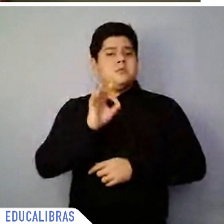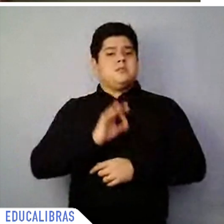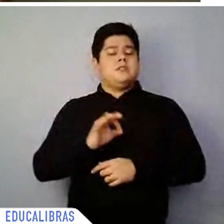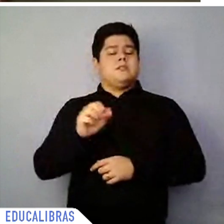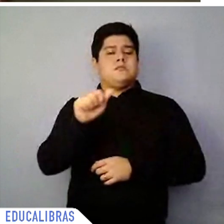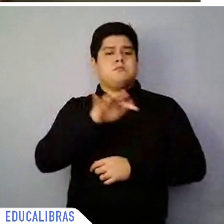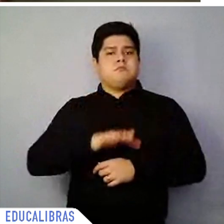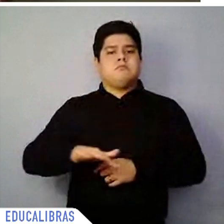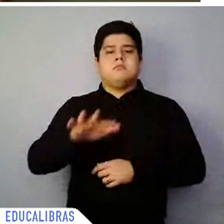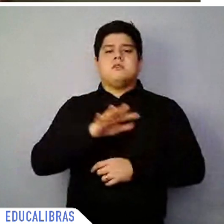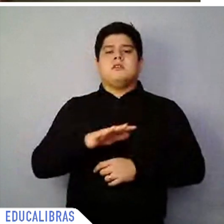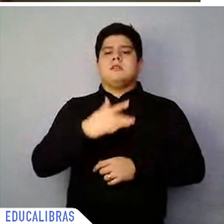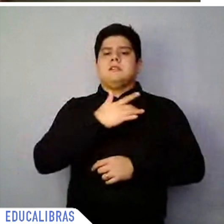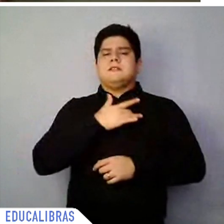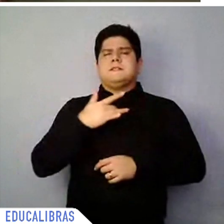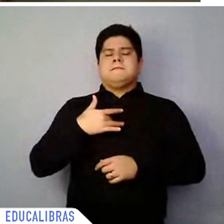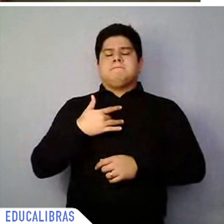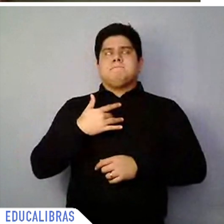We have